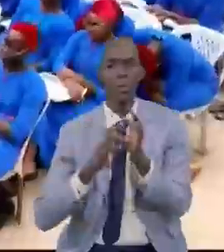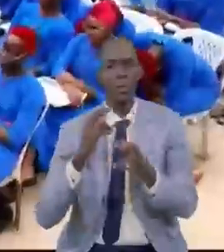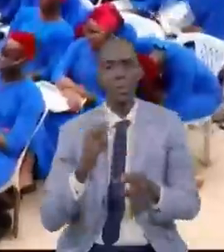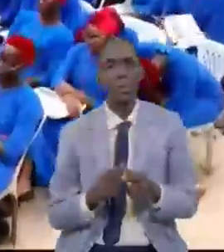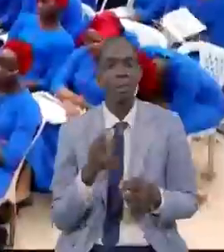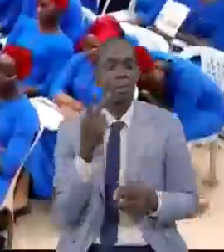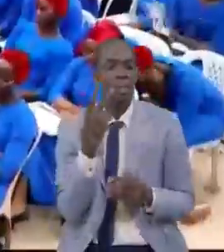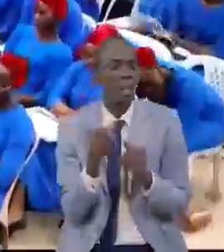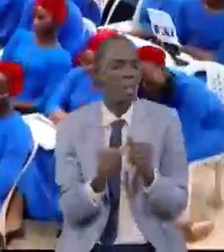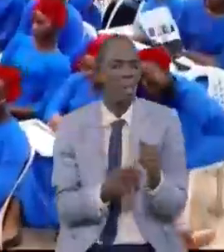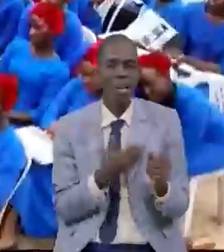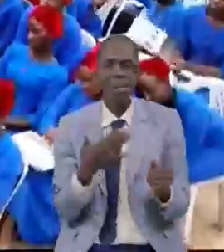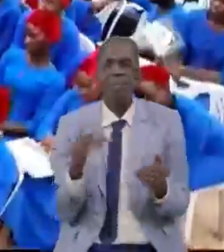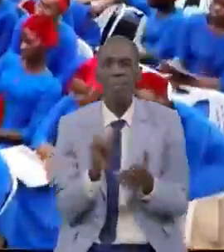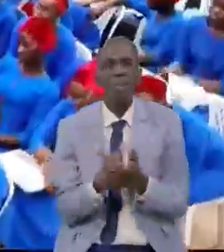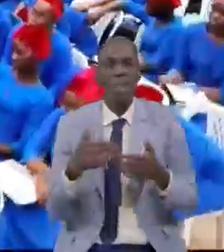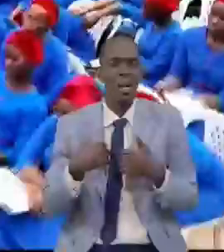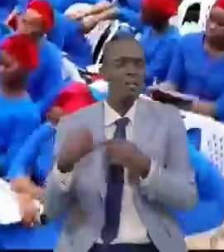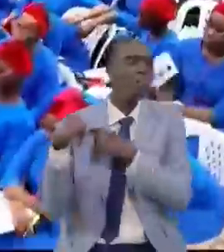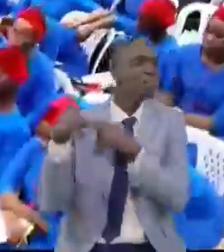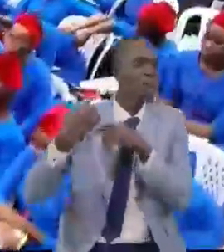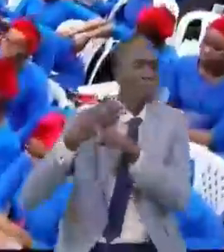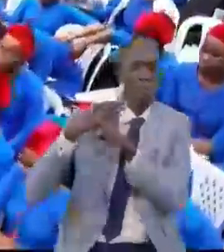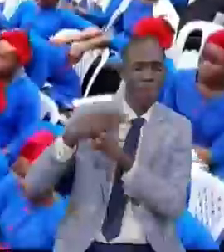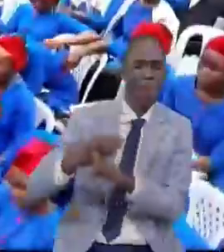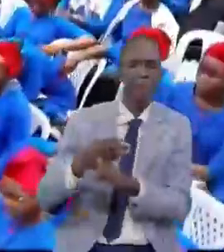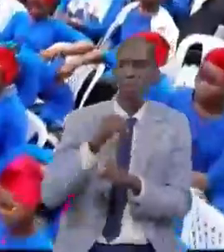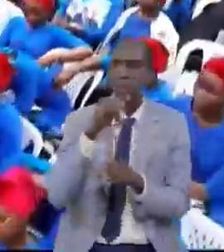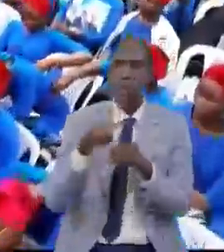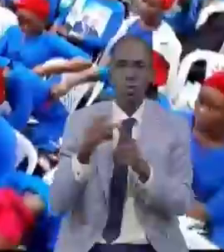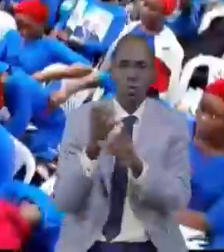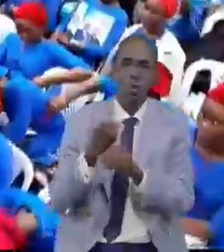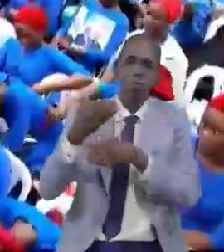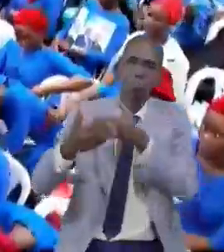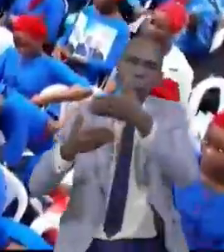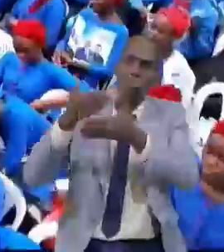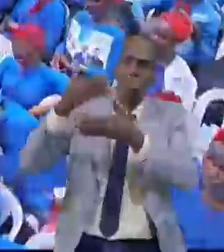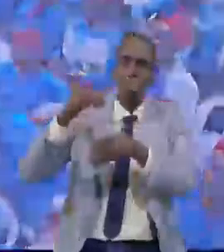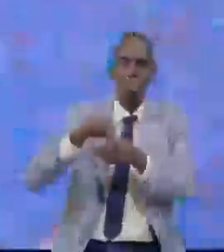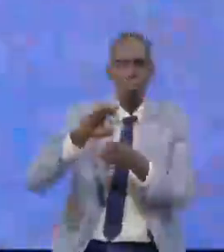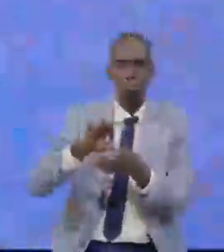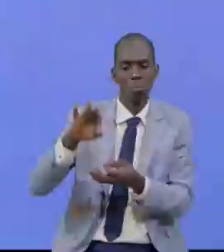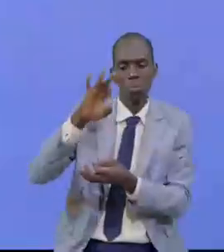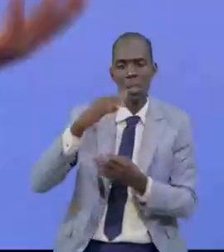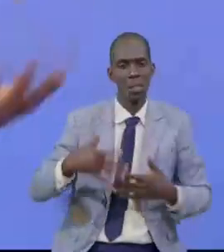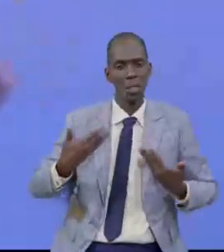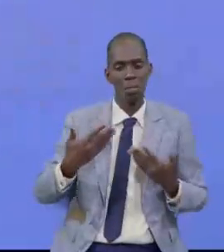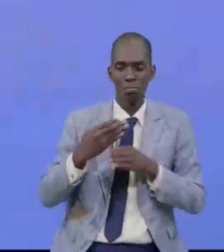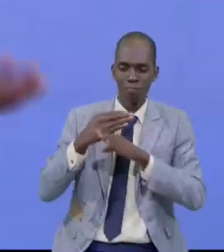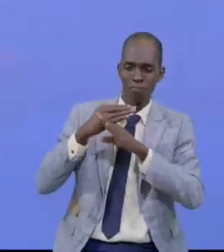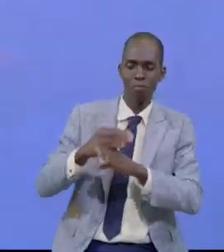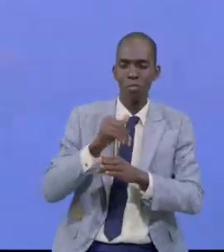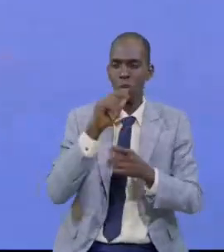you from making progress spiritually, hindered you from making progress professionally, hindered you from